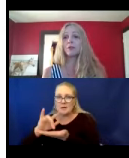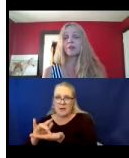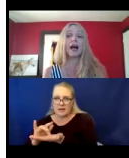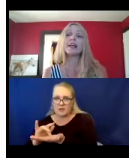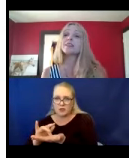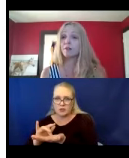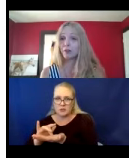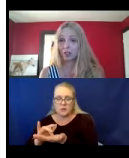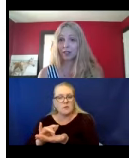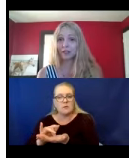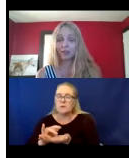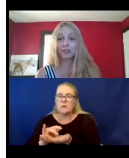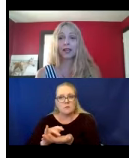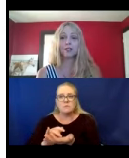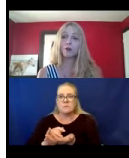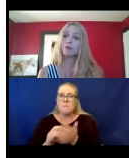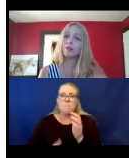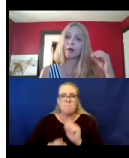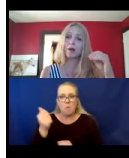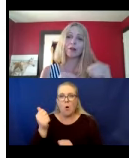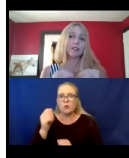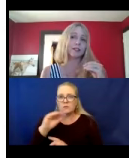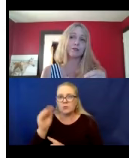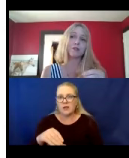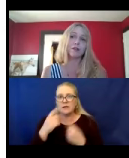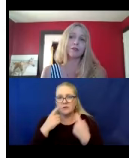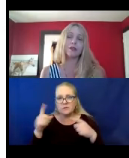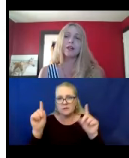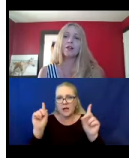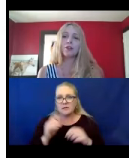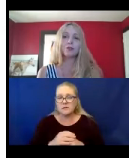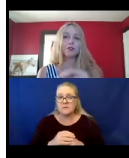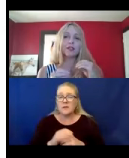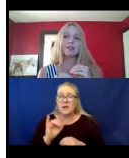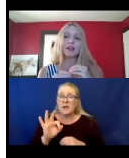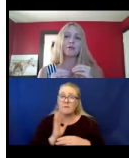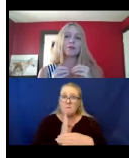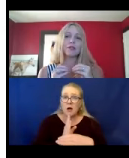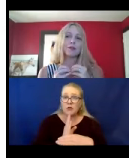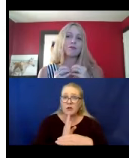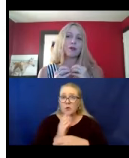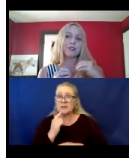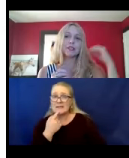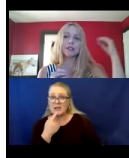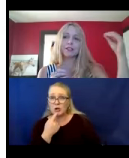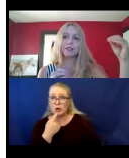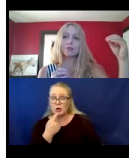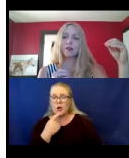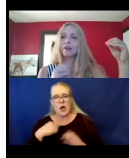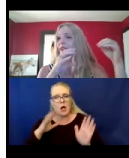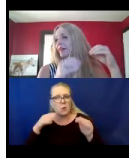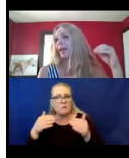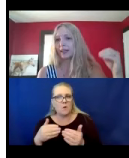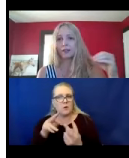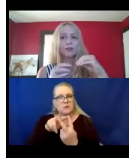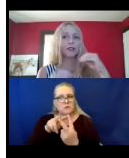that gives you the highest level of chance of success. So if you're in that moderate to severe level, Those are the things that I would really be focusing and considering